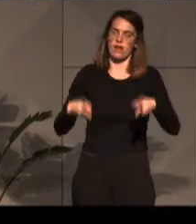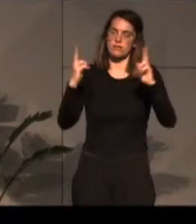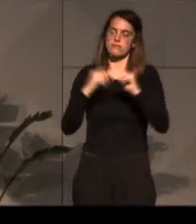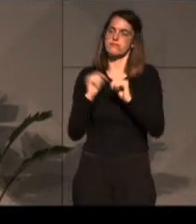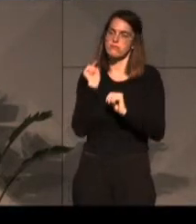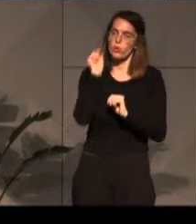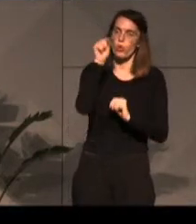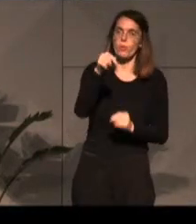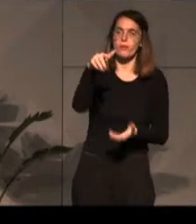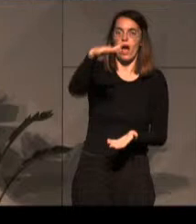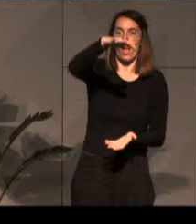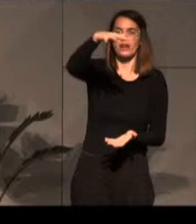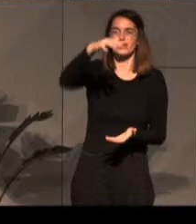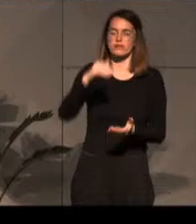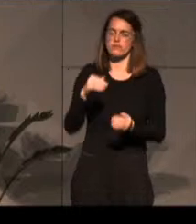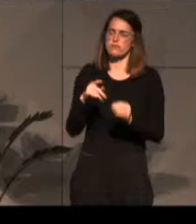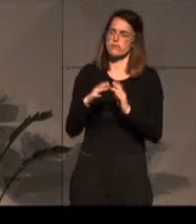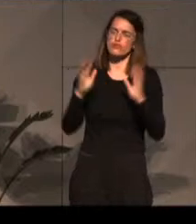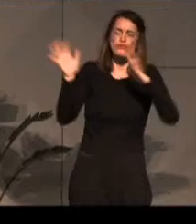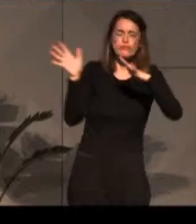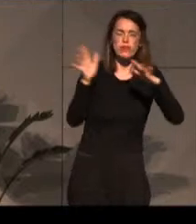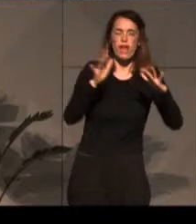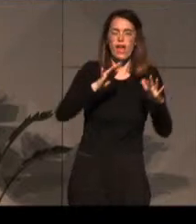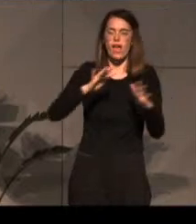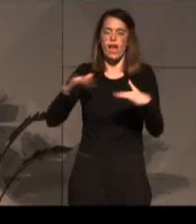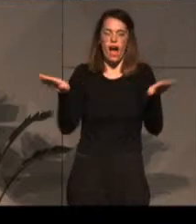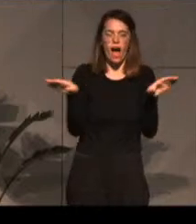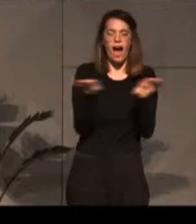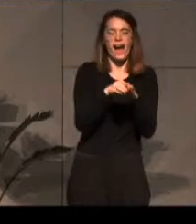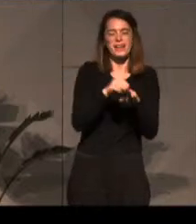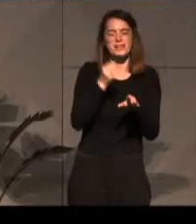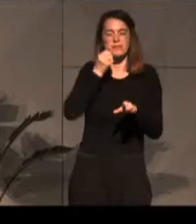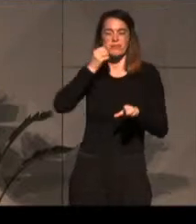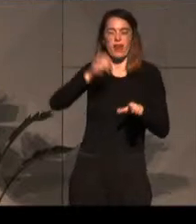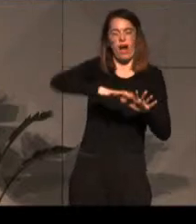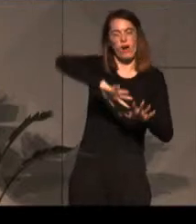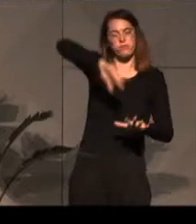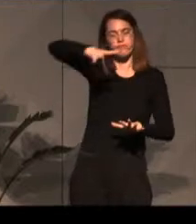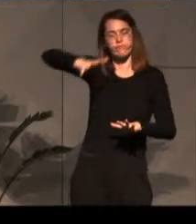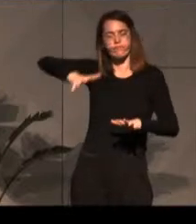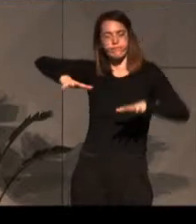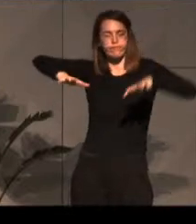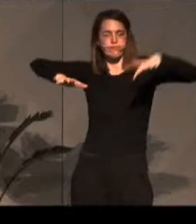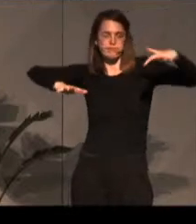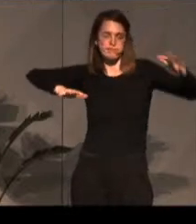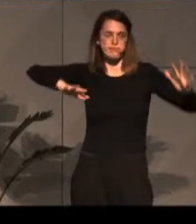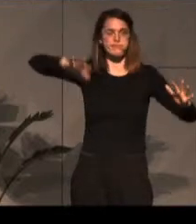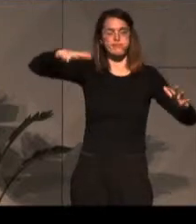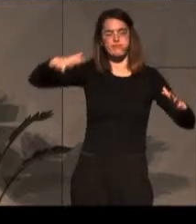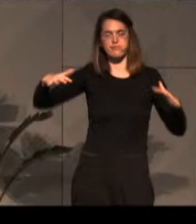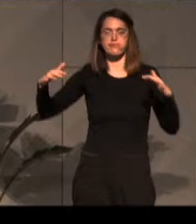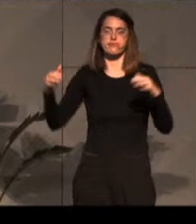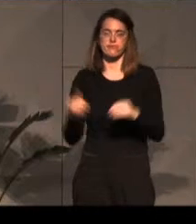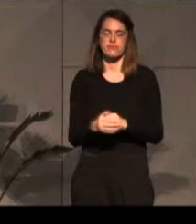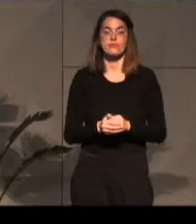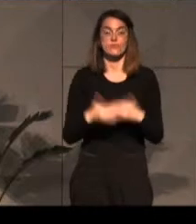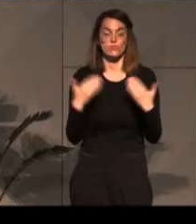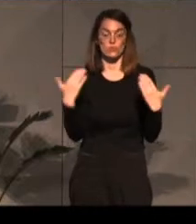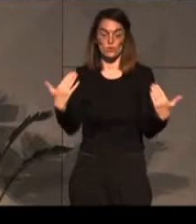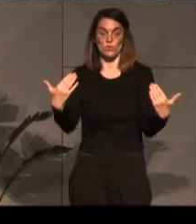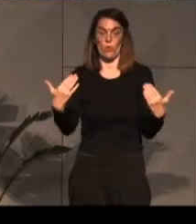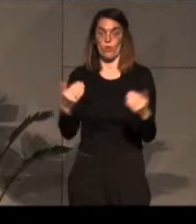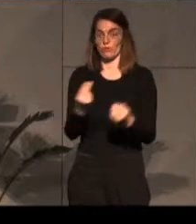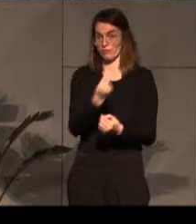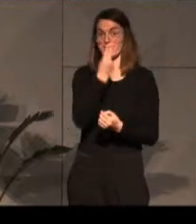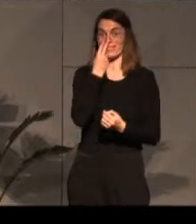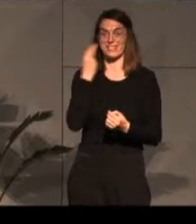And when I would go there in the 80s, then all we would find there was ice, would be ice and snow. These blue ice mountains frozen